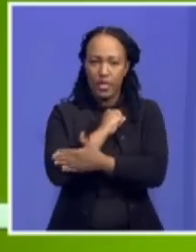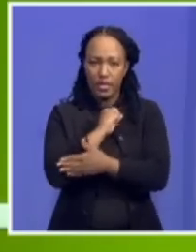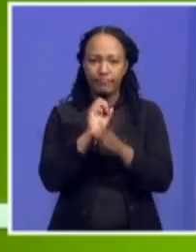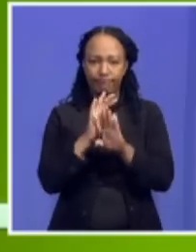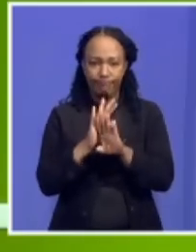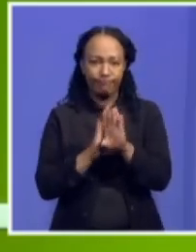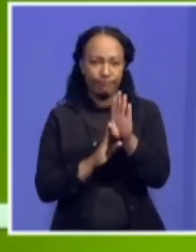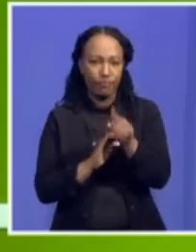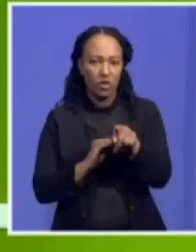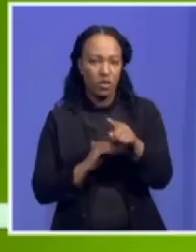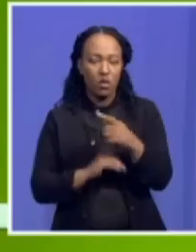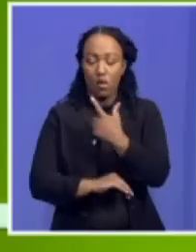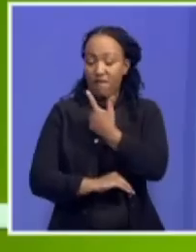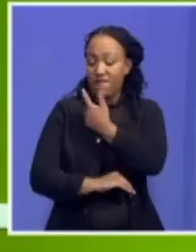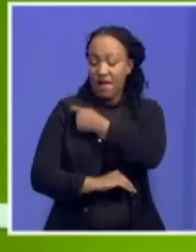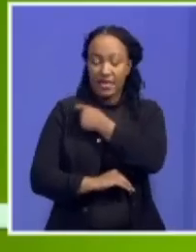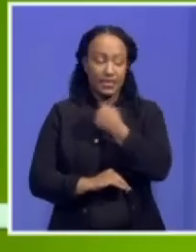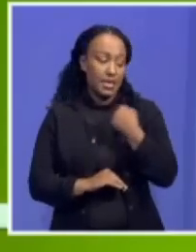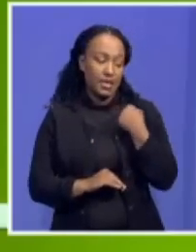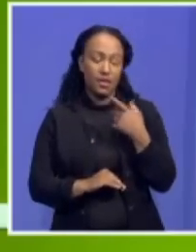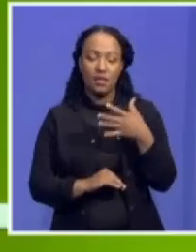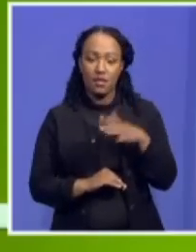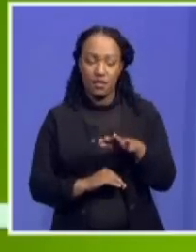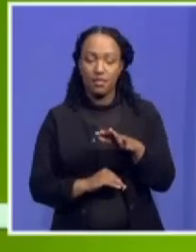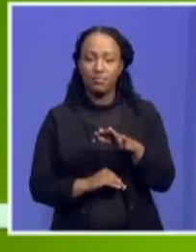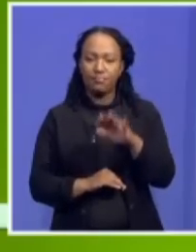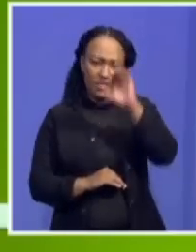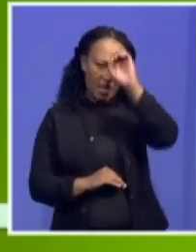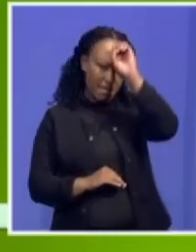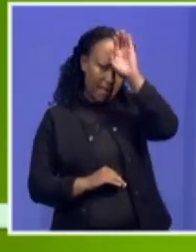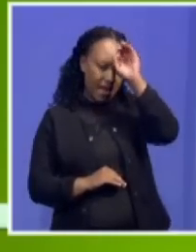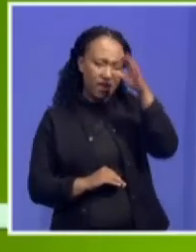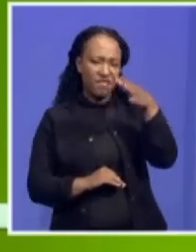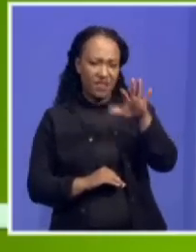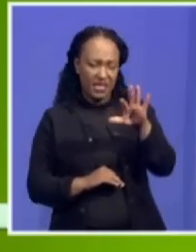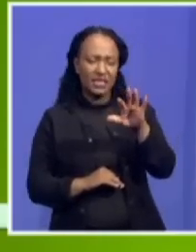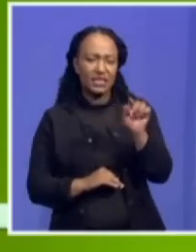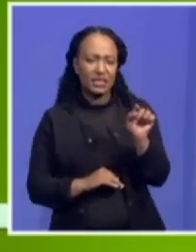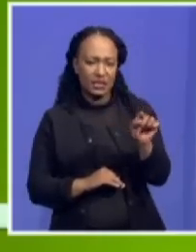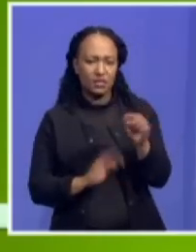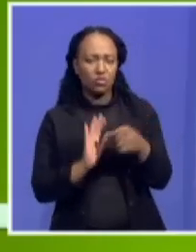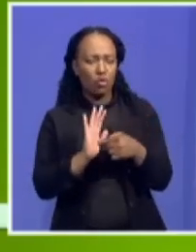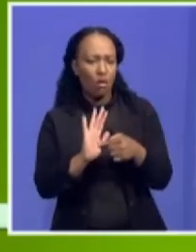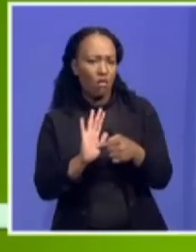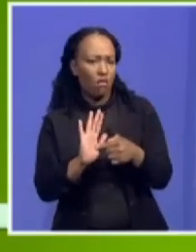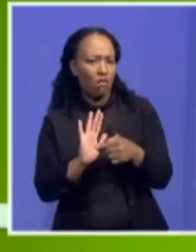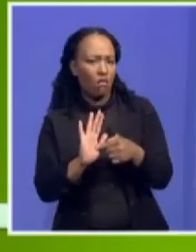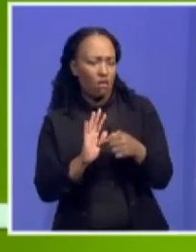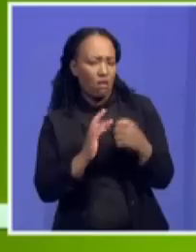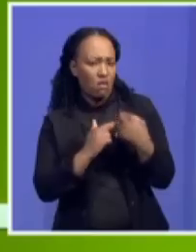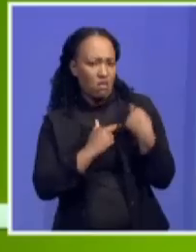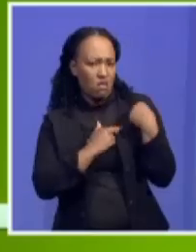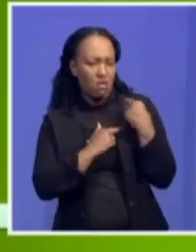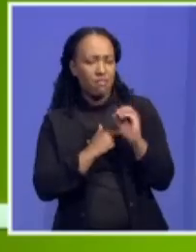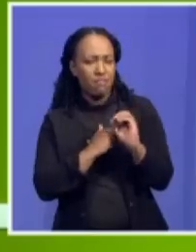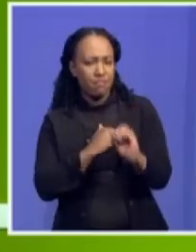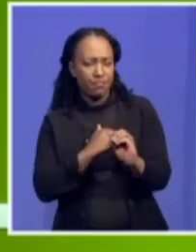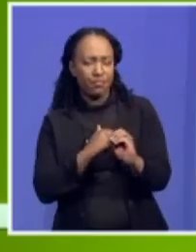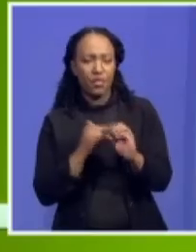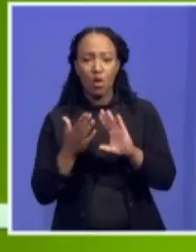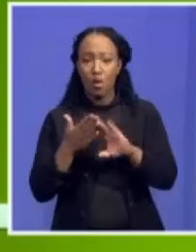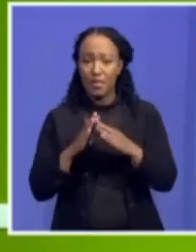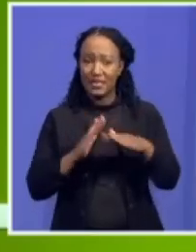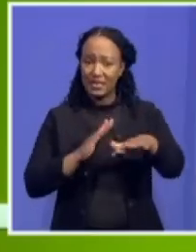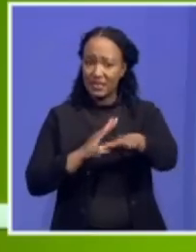vaccination program, the mining industry has also demonstrated its responsibility to the communities in